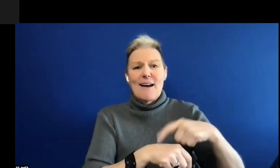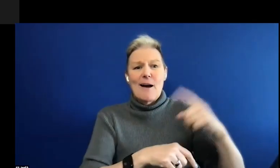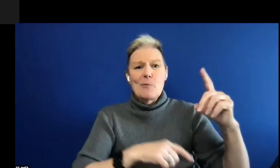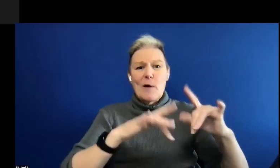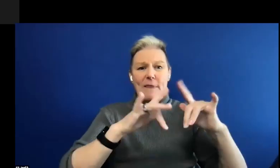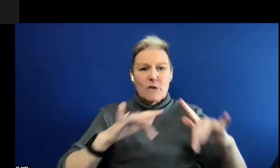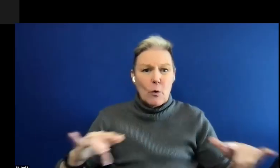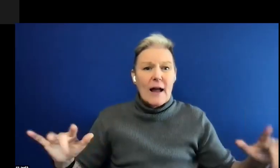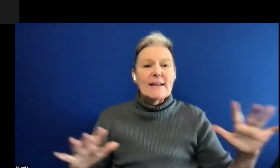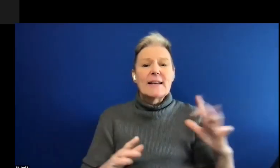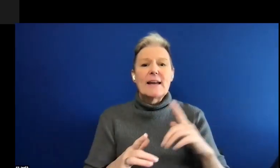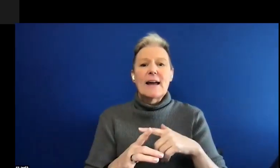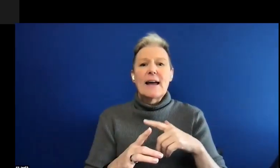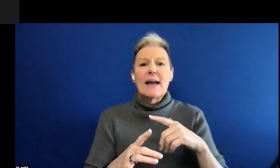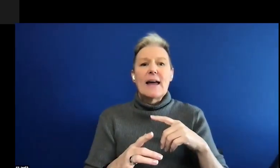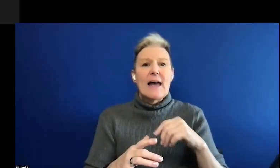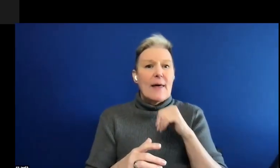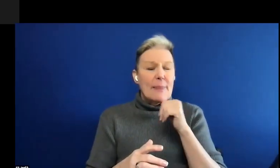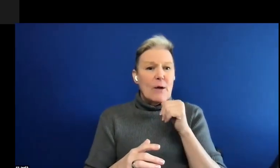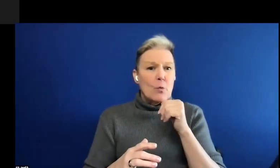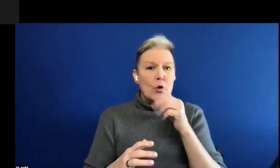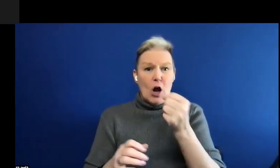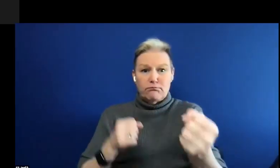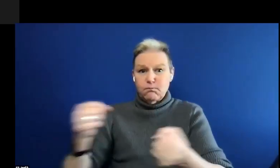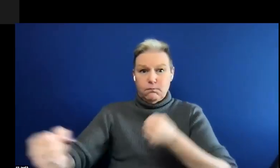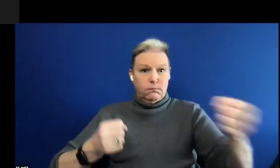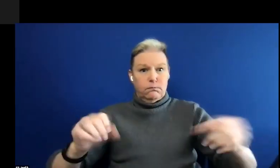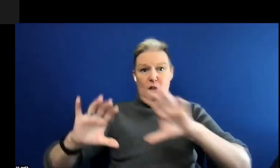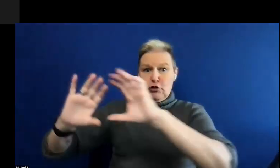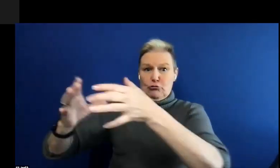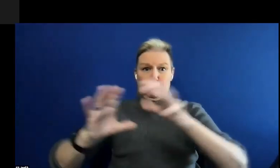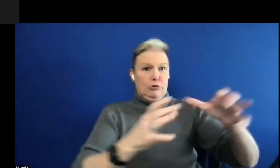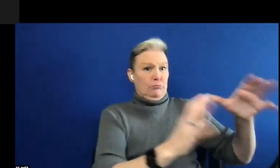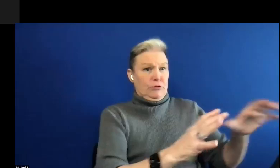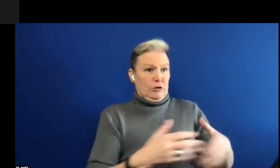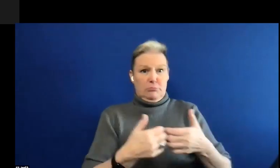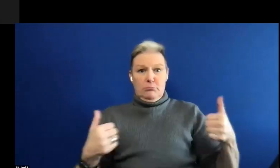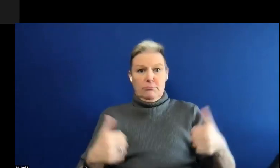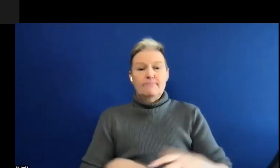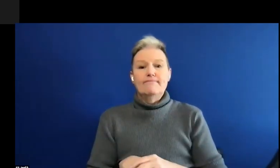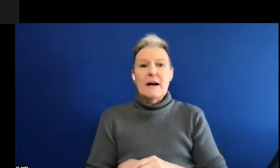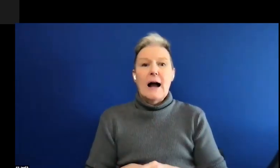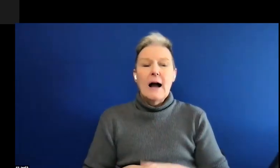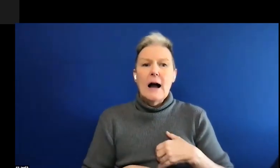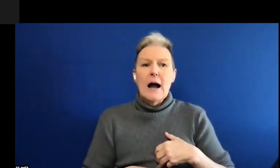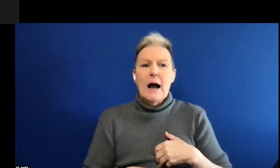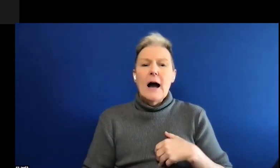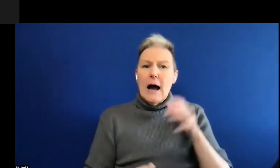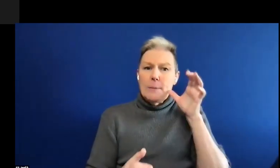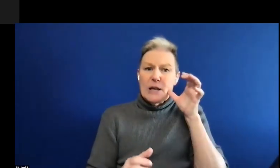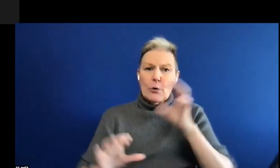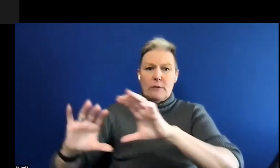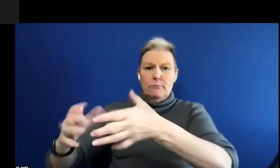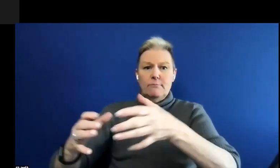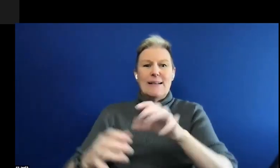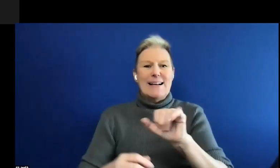variety and they weren't siloed into different groups. I'm hearing a lot of